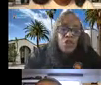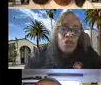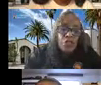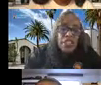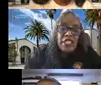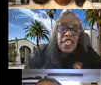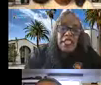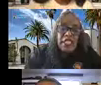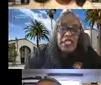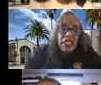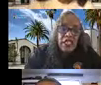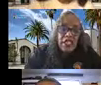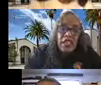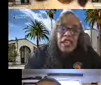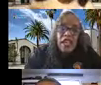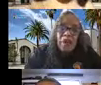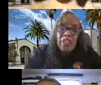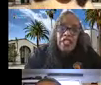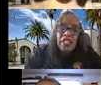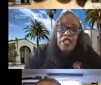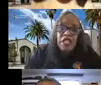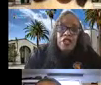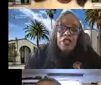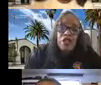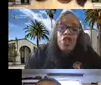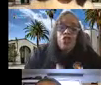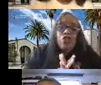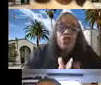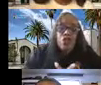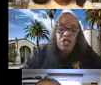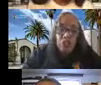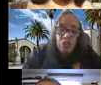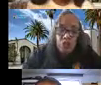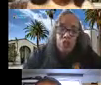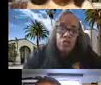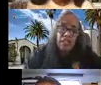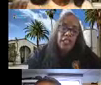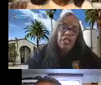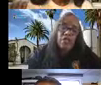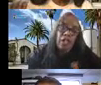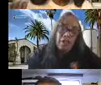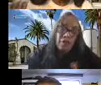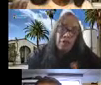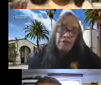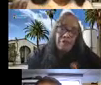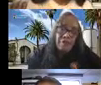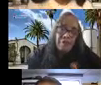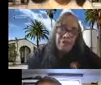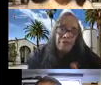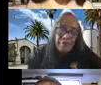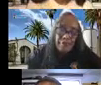Fall 2018, how many total students enrolled at San Diego State?